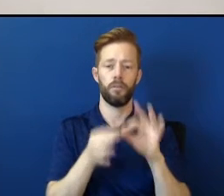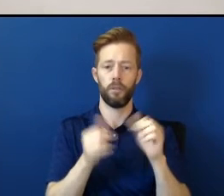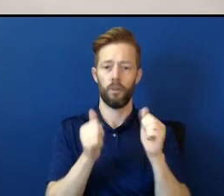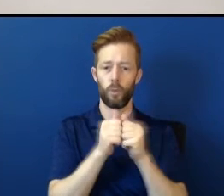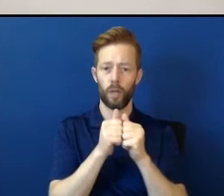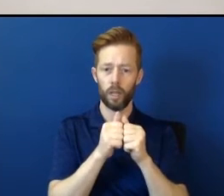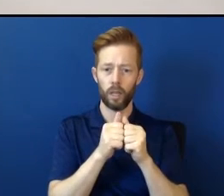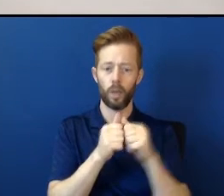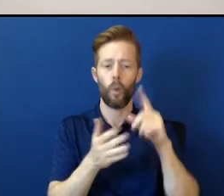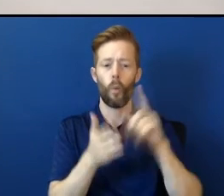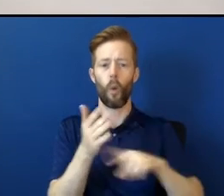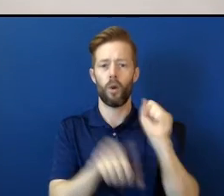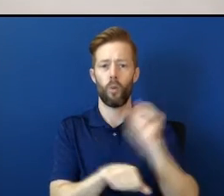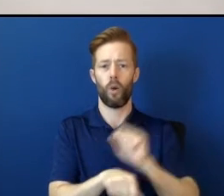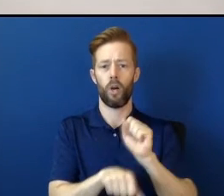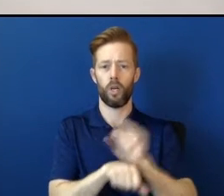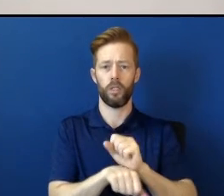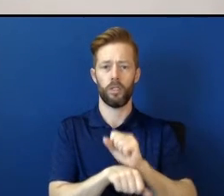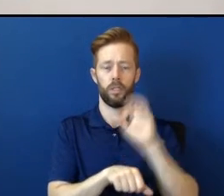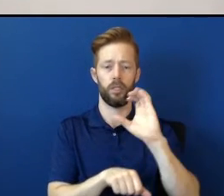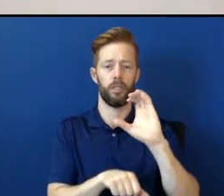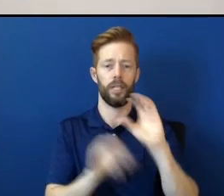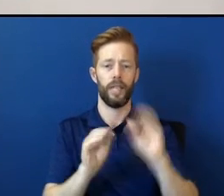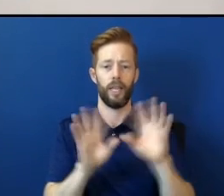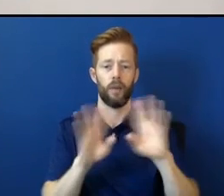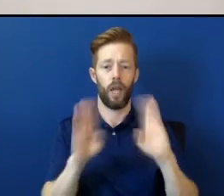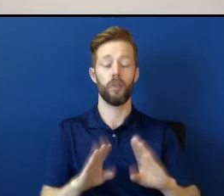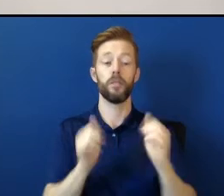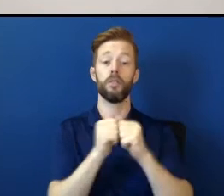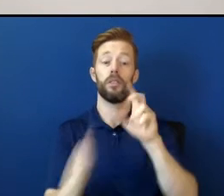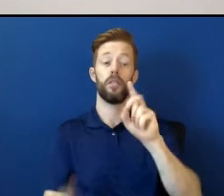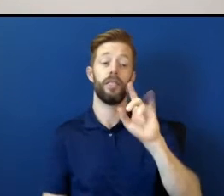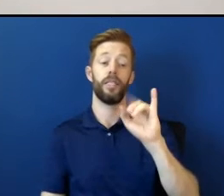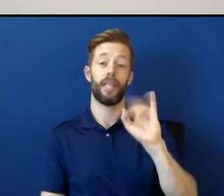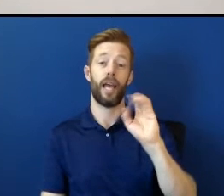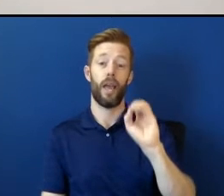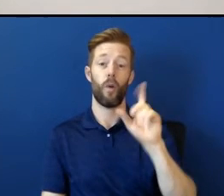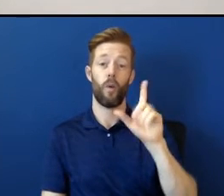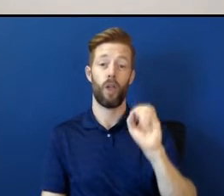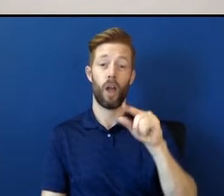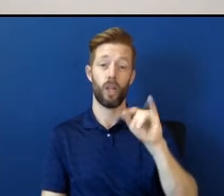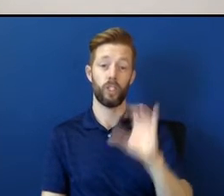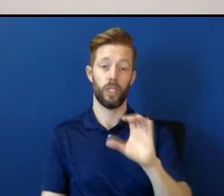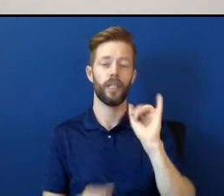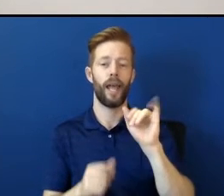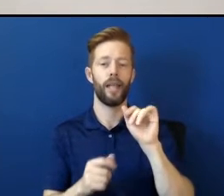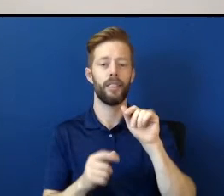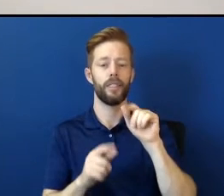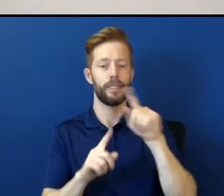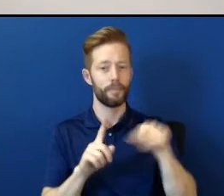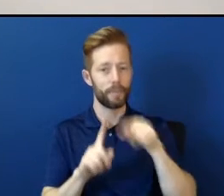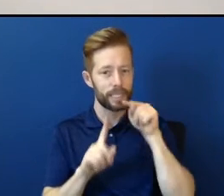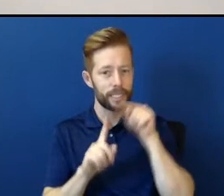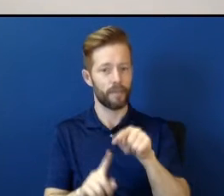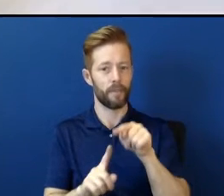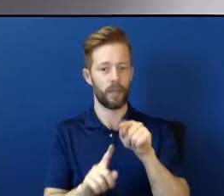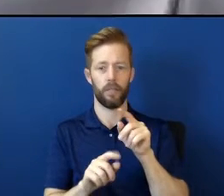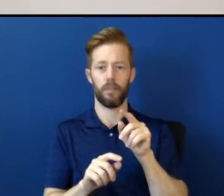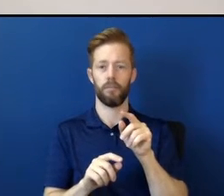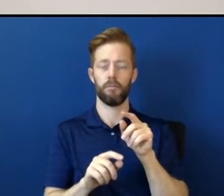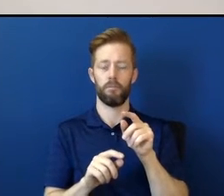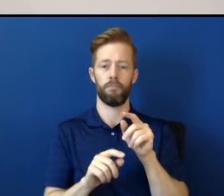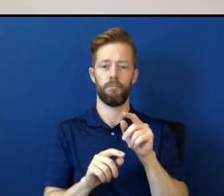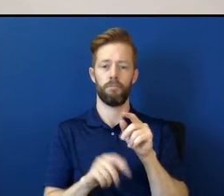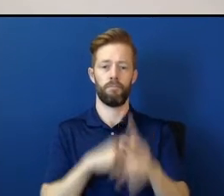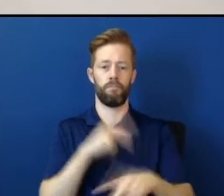Clearinghouse. And so what this means with dialogic reading, it is a specific type of interactive